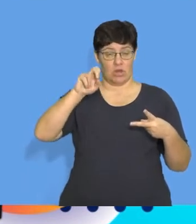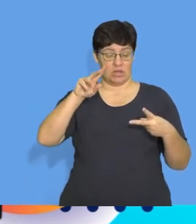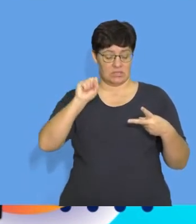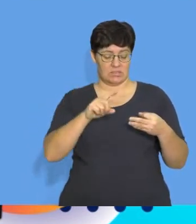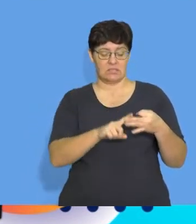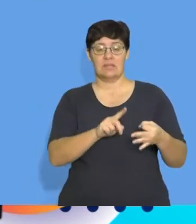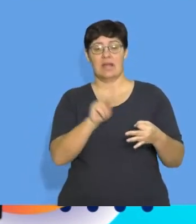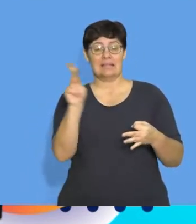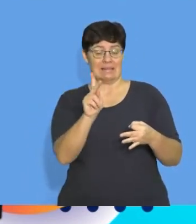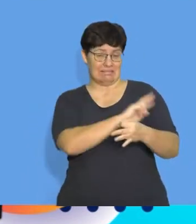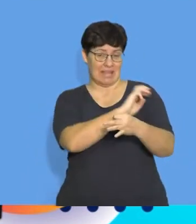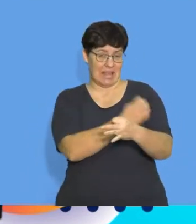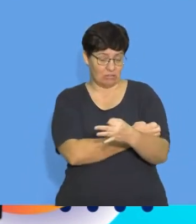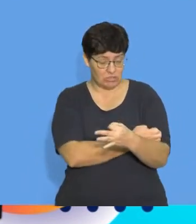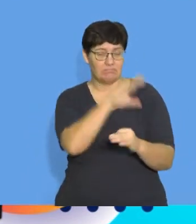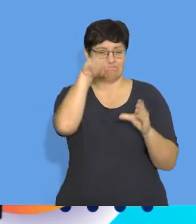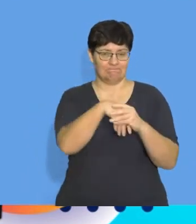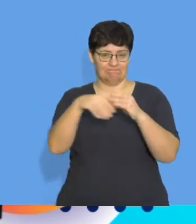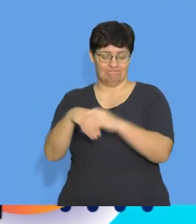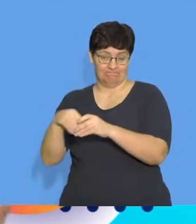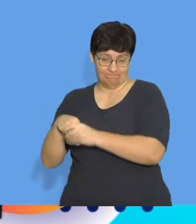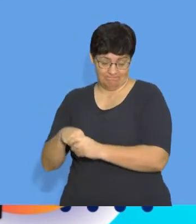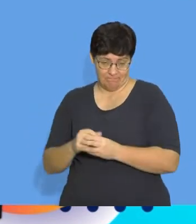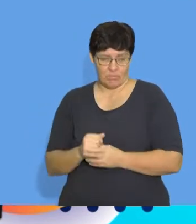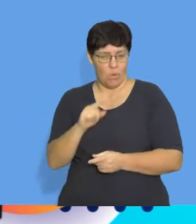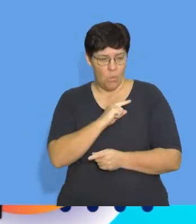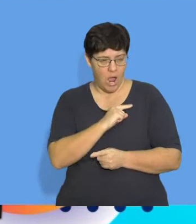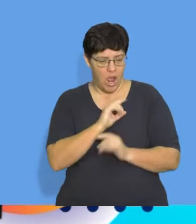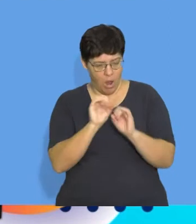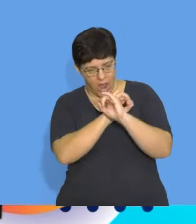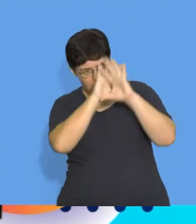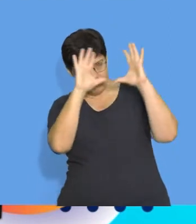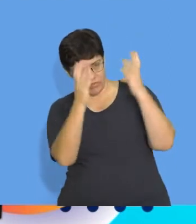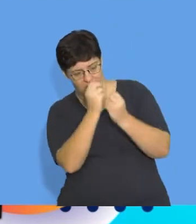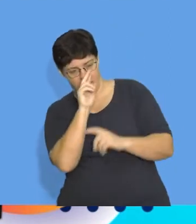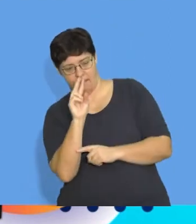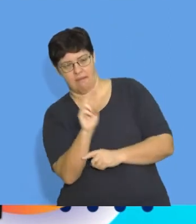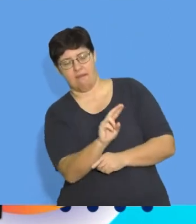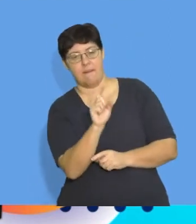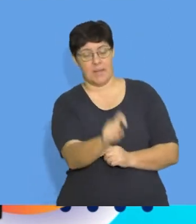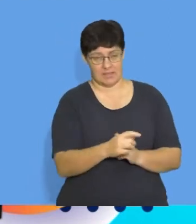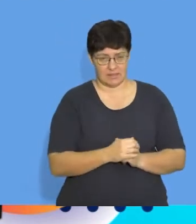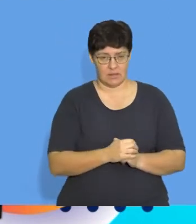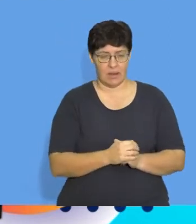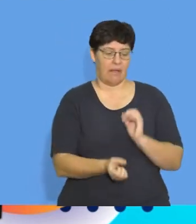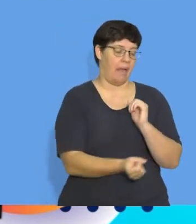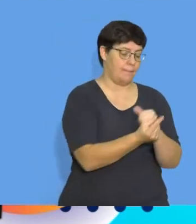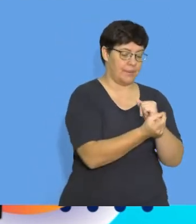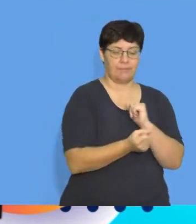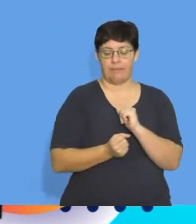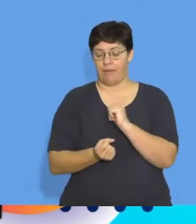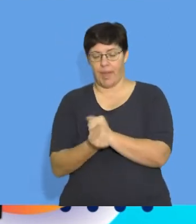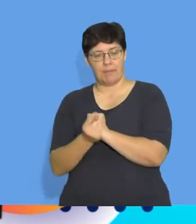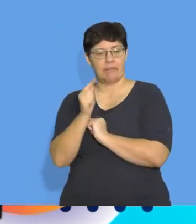kinetic energy, because it's important for you to see a whole picture, okay, and not just isolated bits